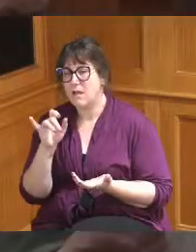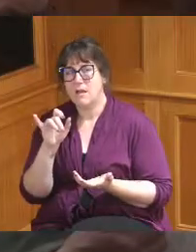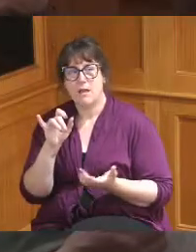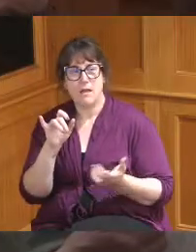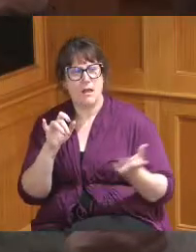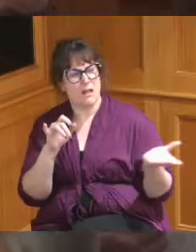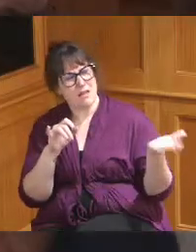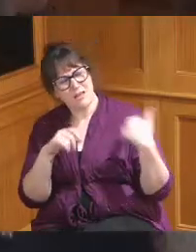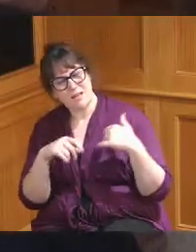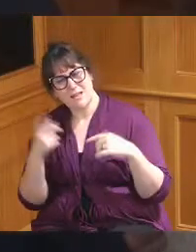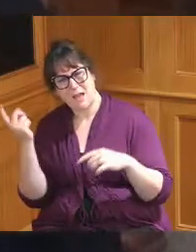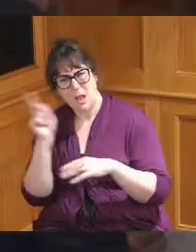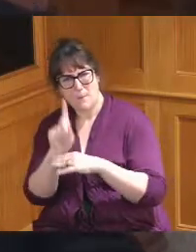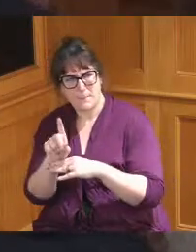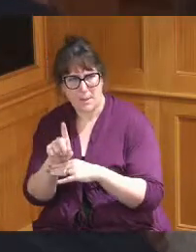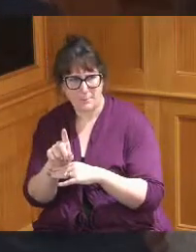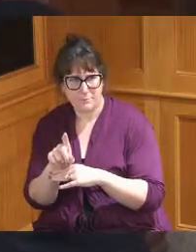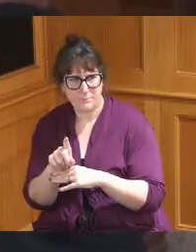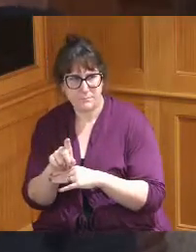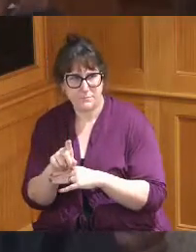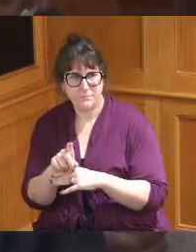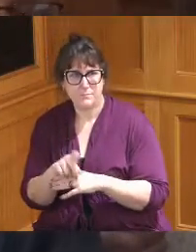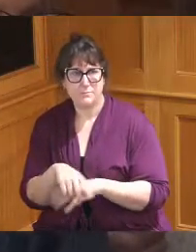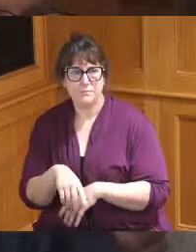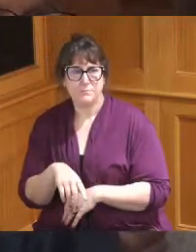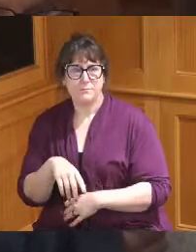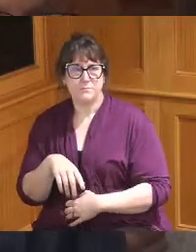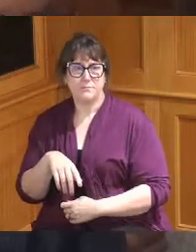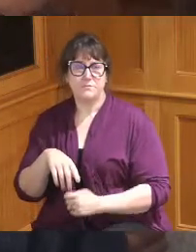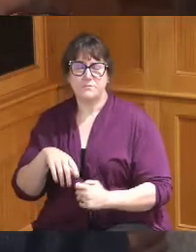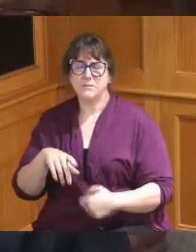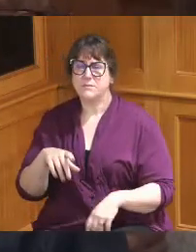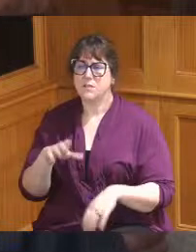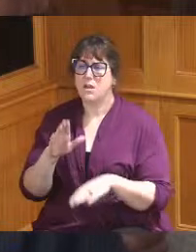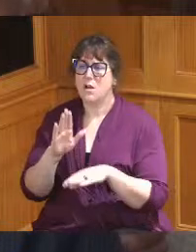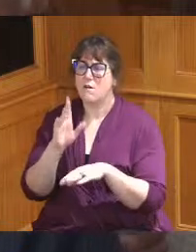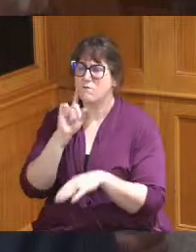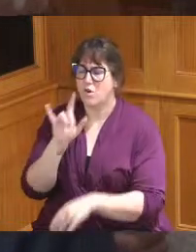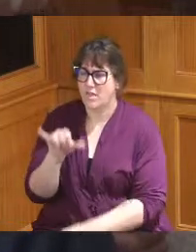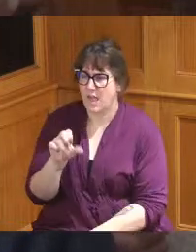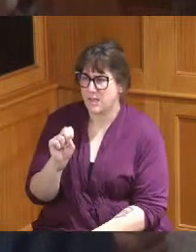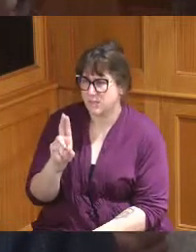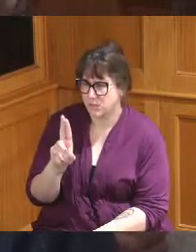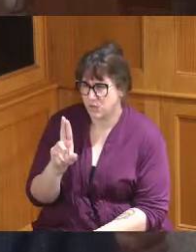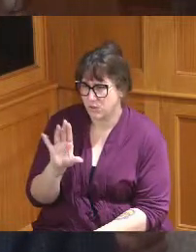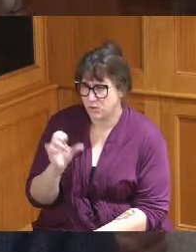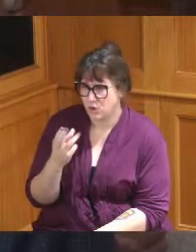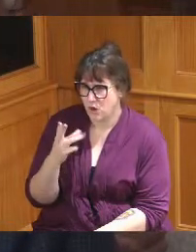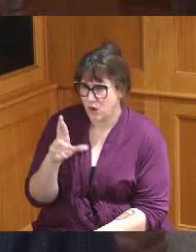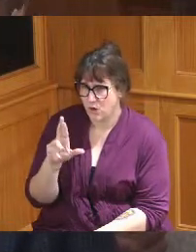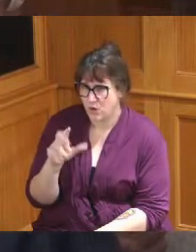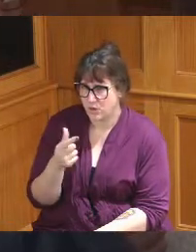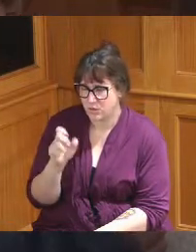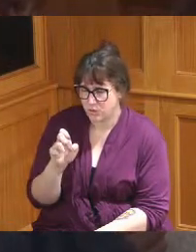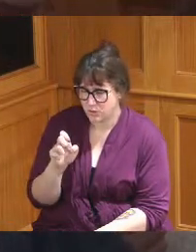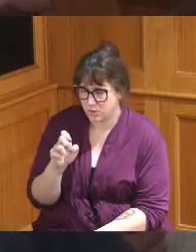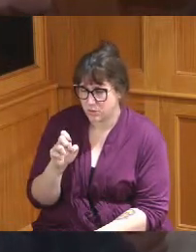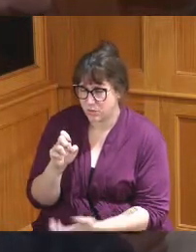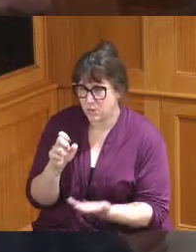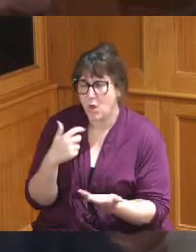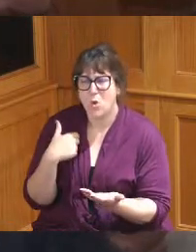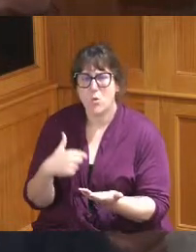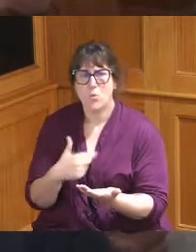to? Come up to the mic. Well, on the surcharge. So I think. So